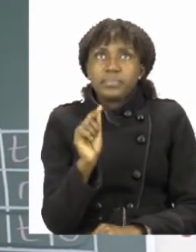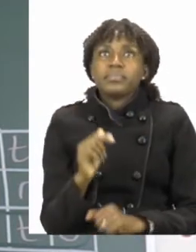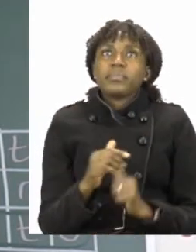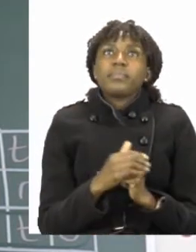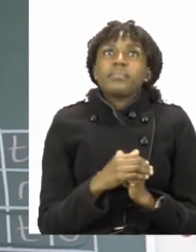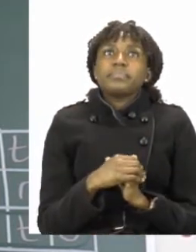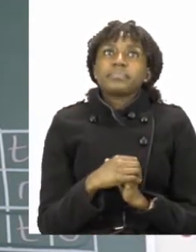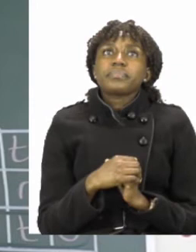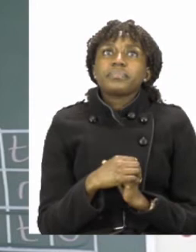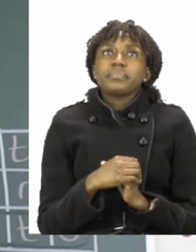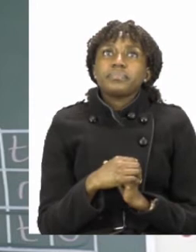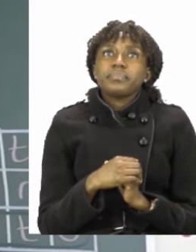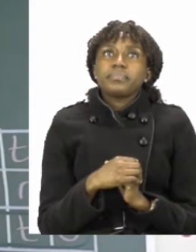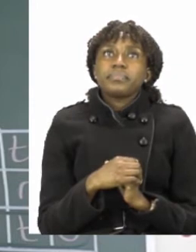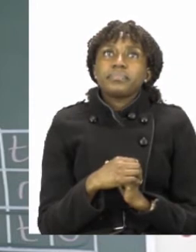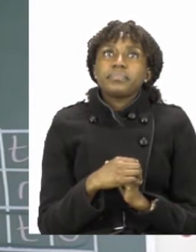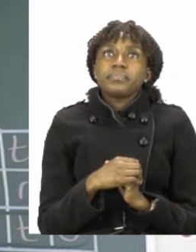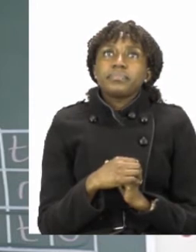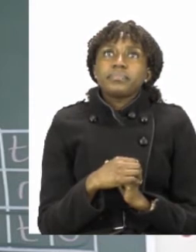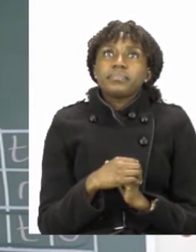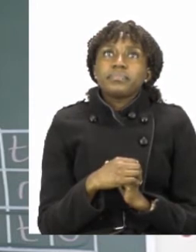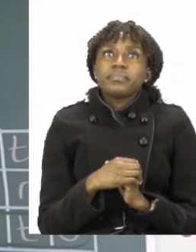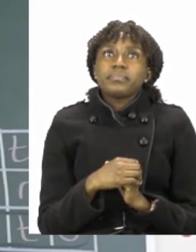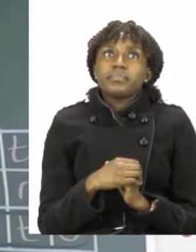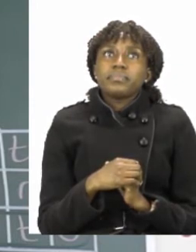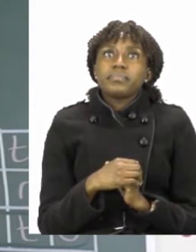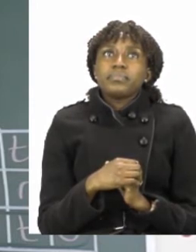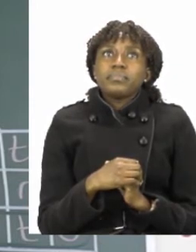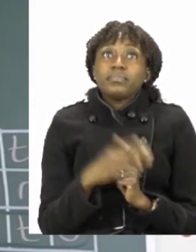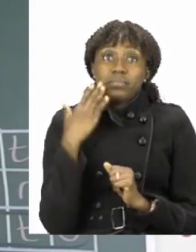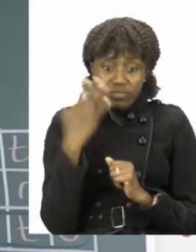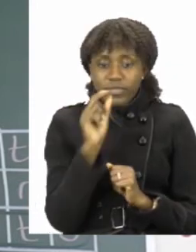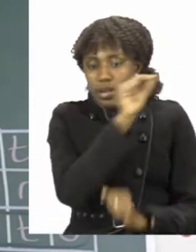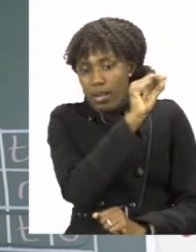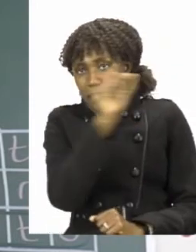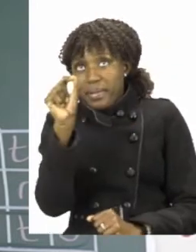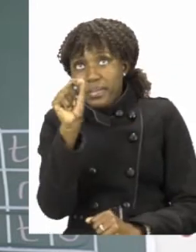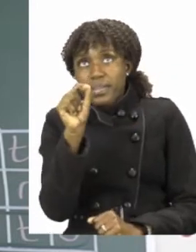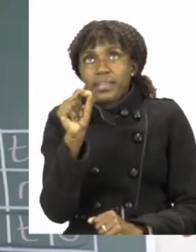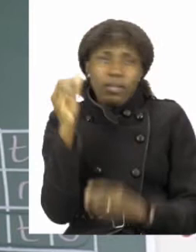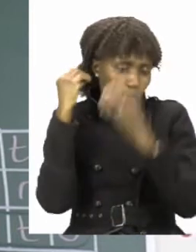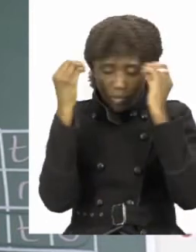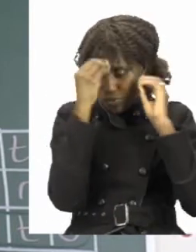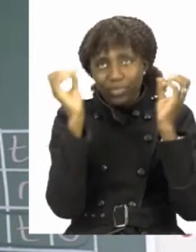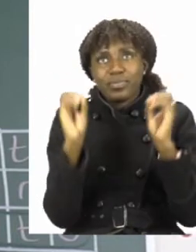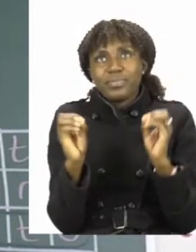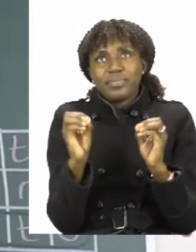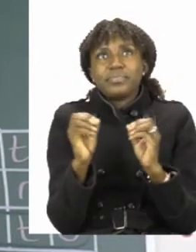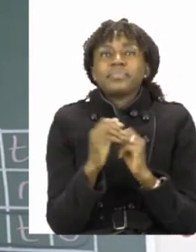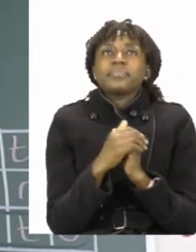where you started. So, to make sure that you don't look for it again, please cross it